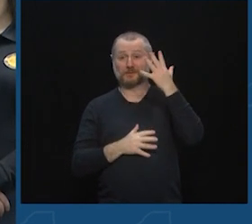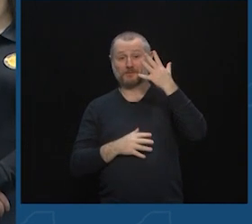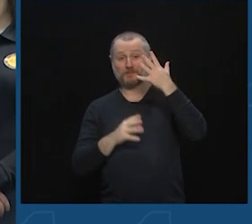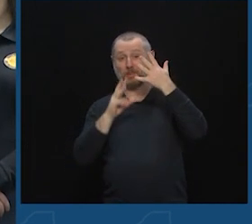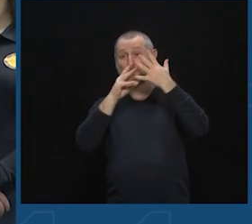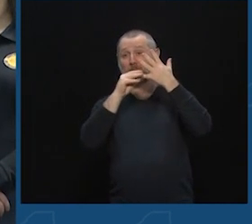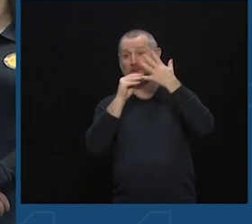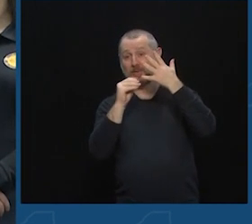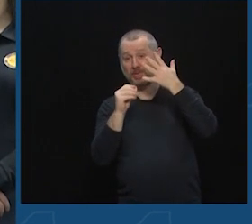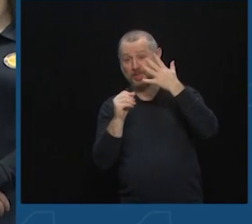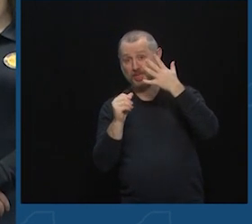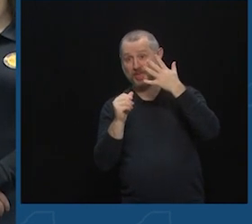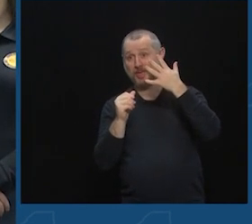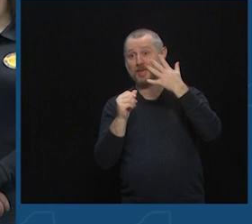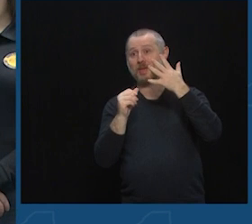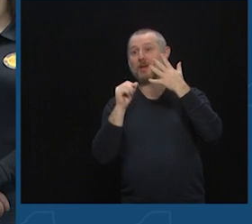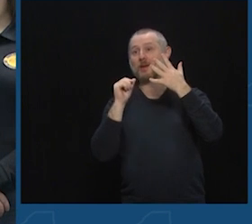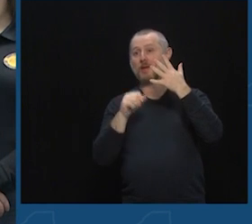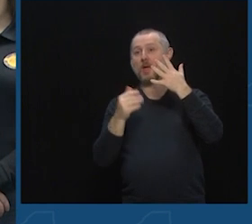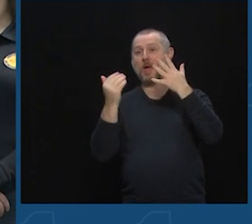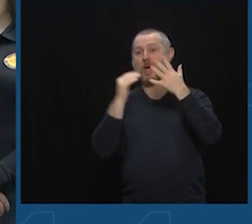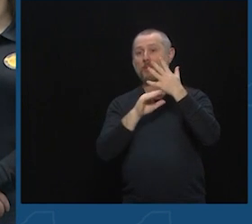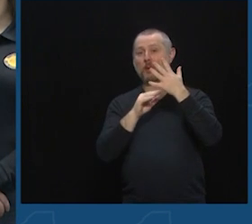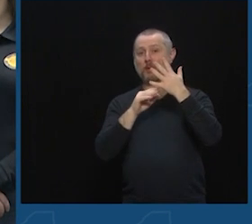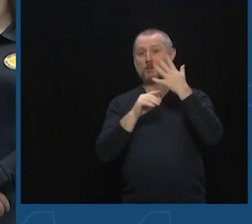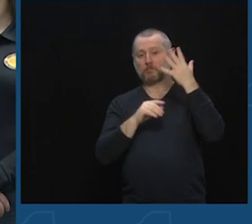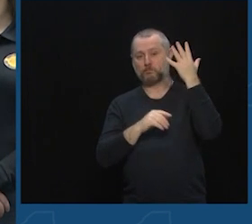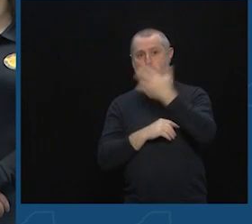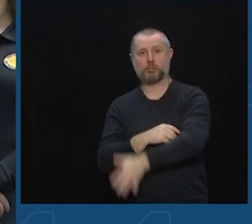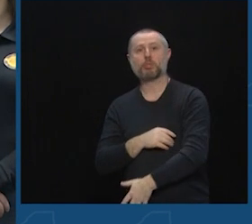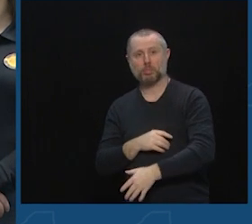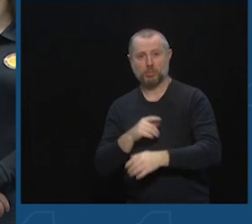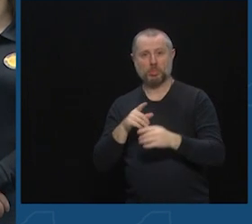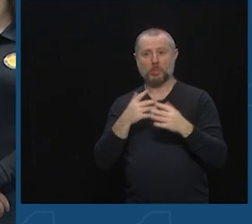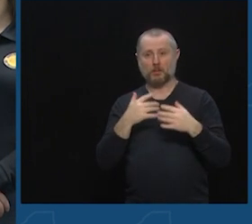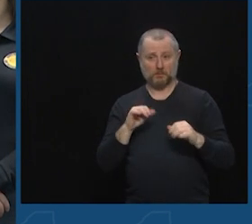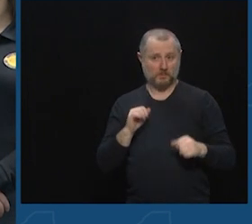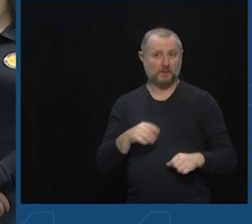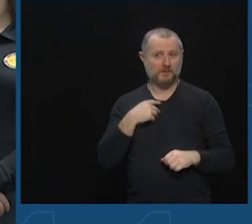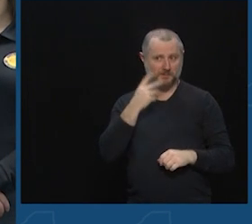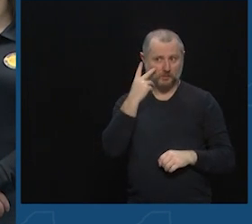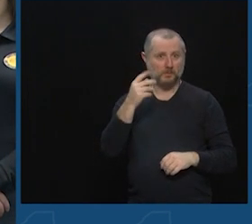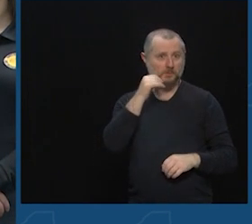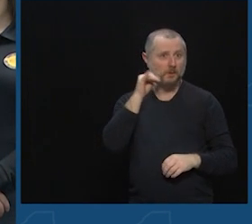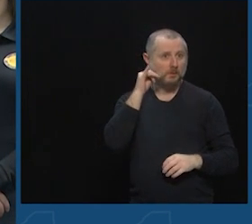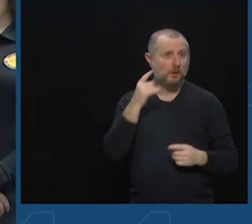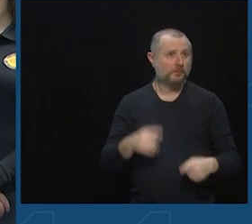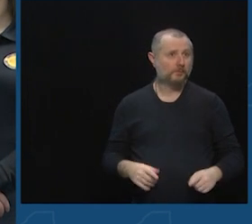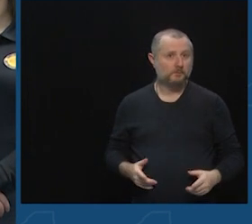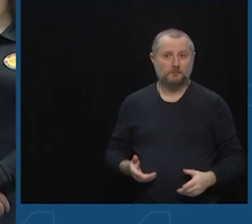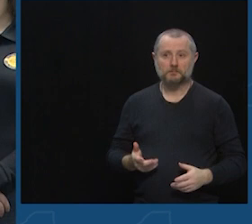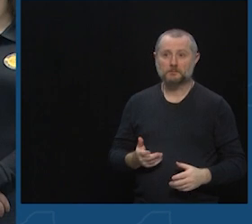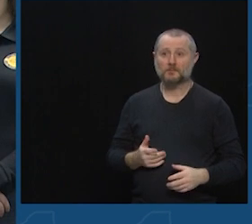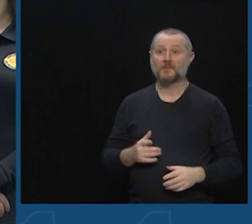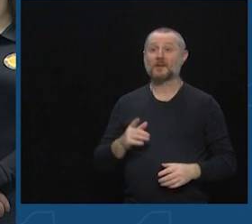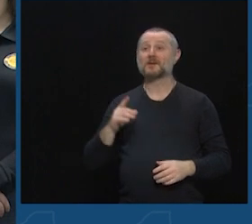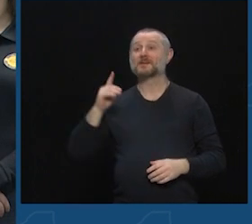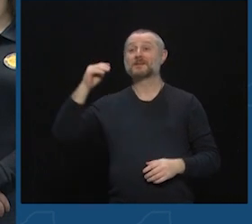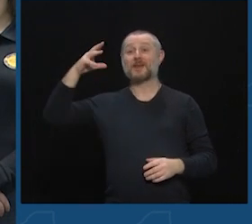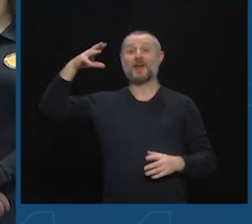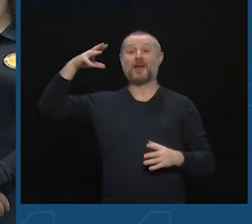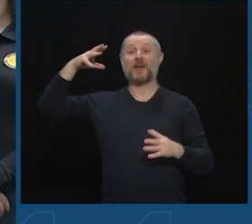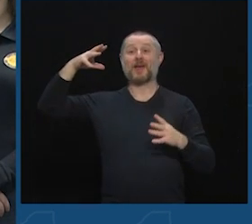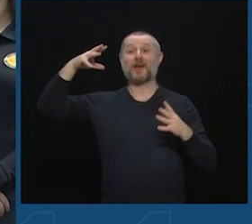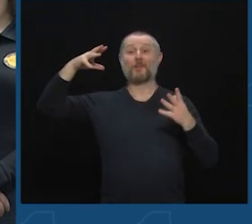may see additional damage. We have seen that continuously. We saw several instances of that yesterday, where starting to see a little bit of melt and then